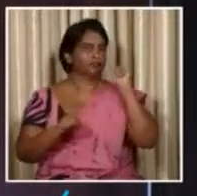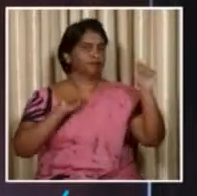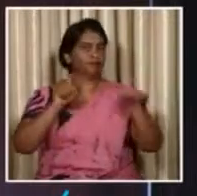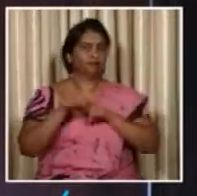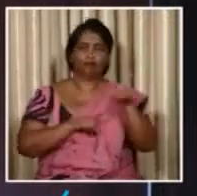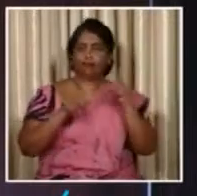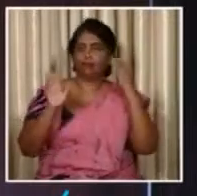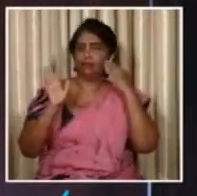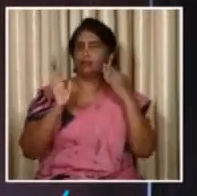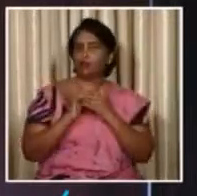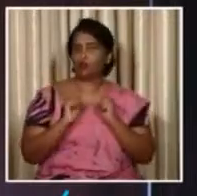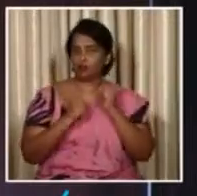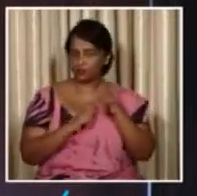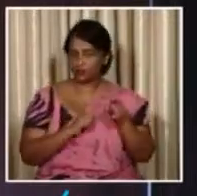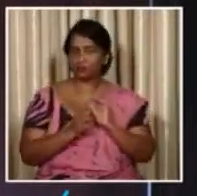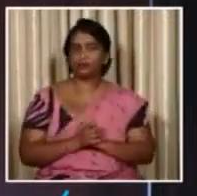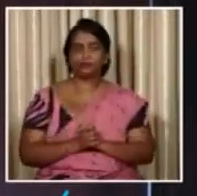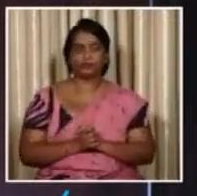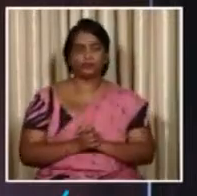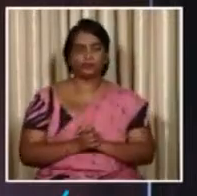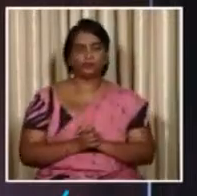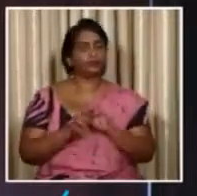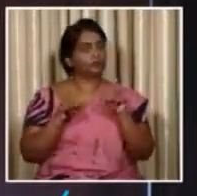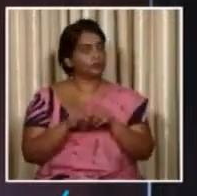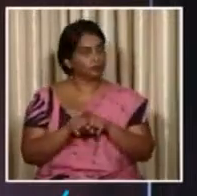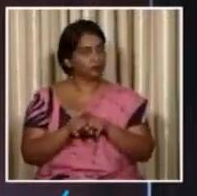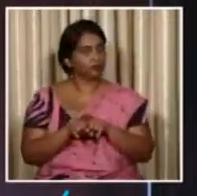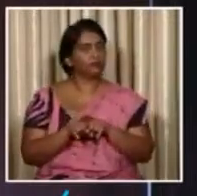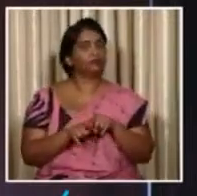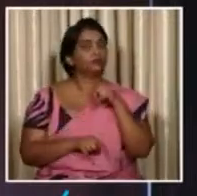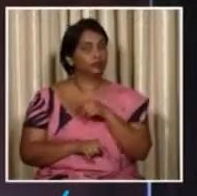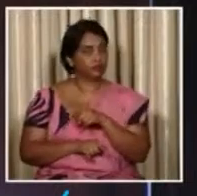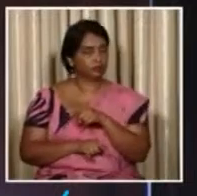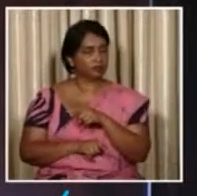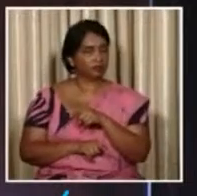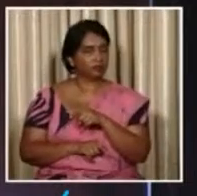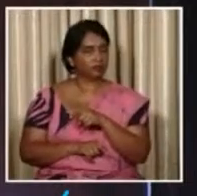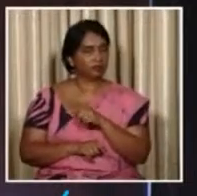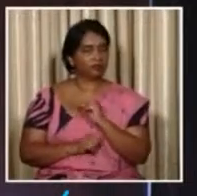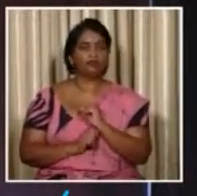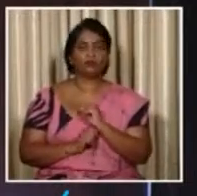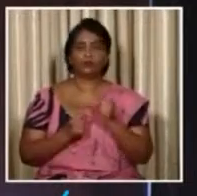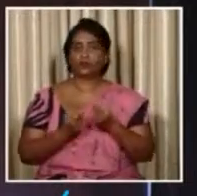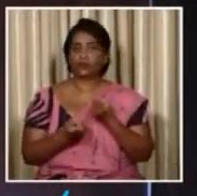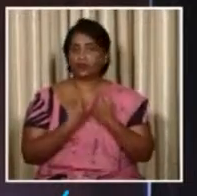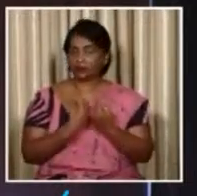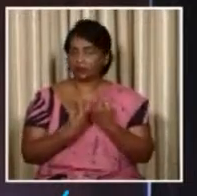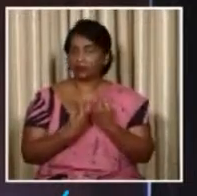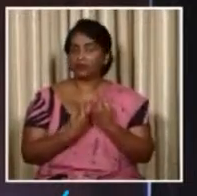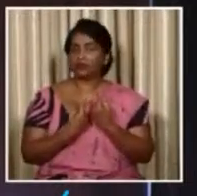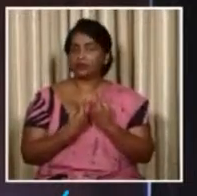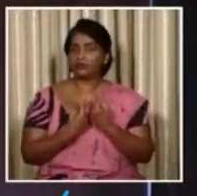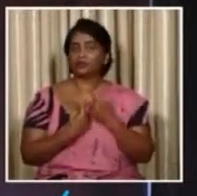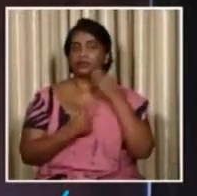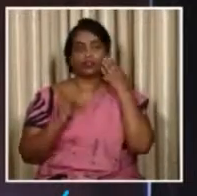of Terrorism Act is being used in this investigation. It has been used to detain nearly thousands of